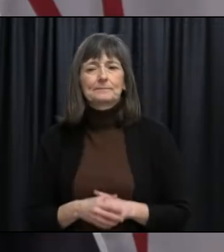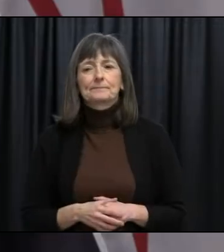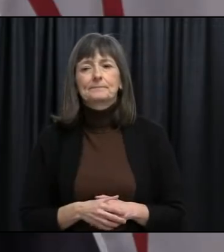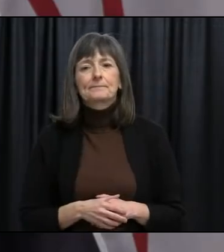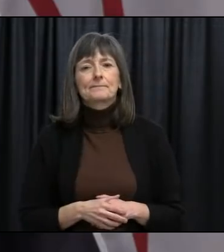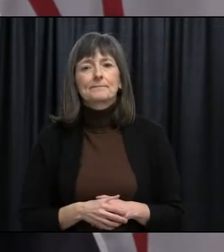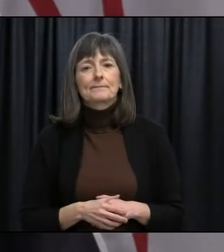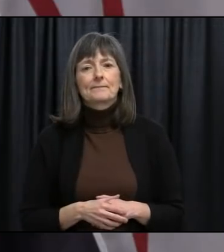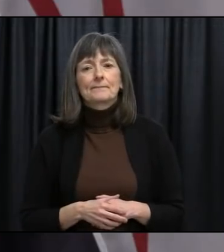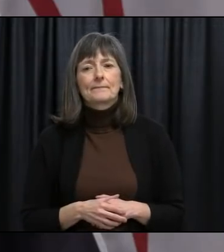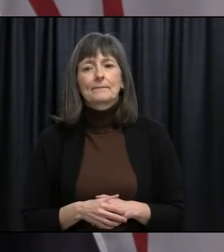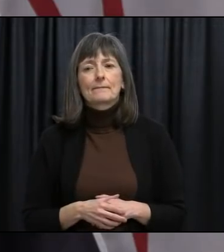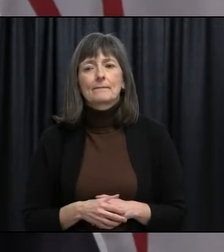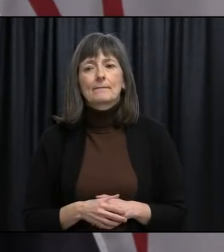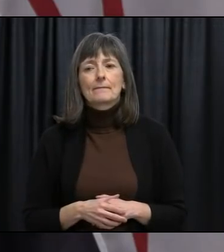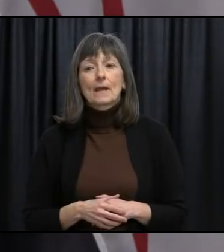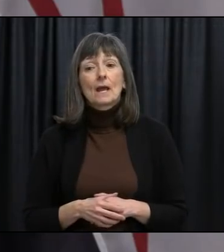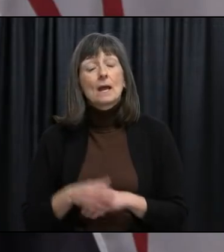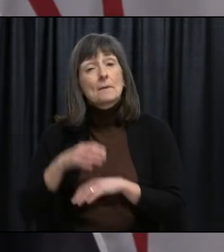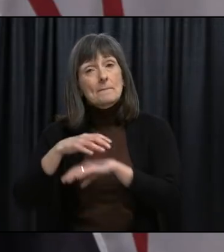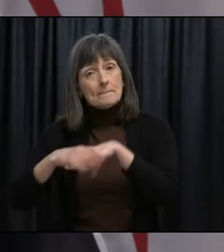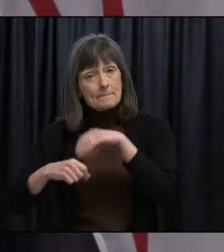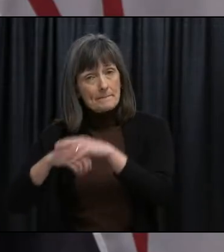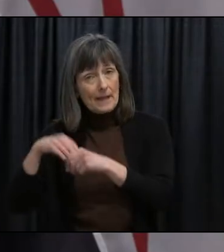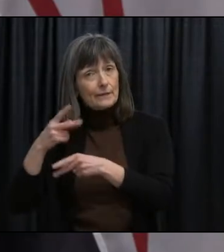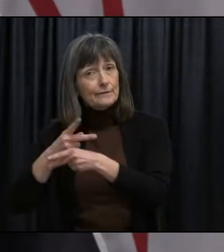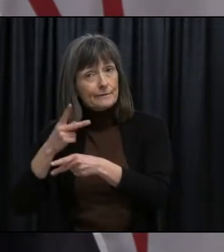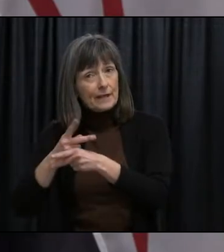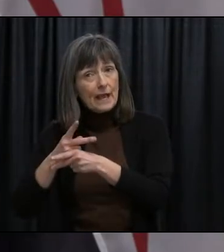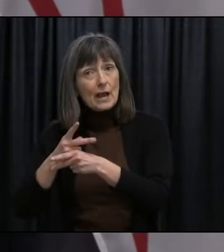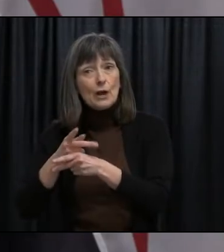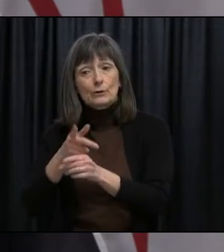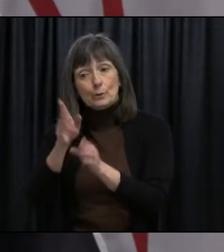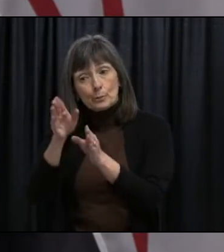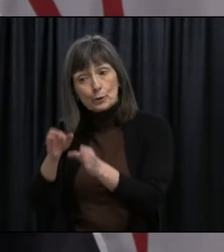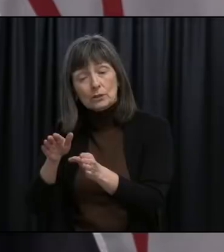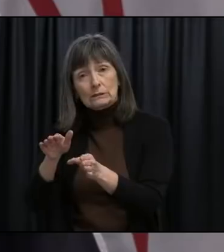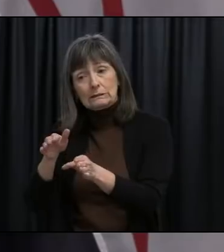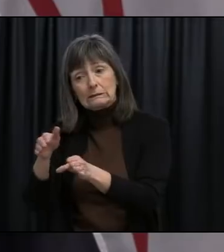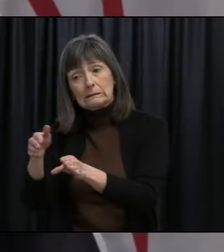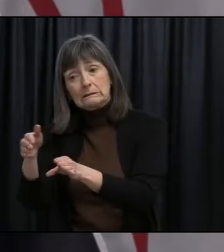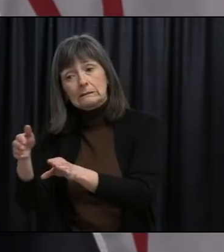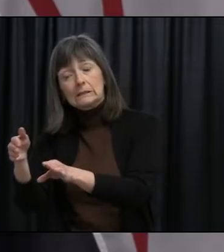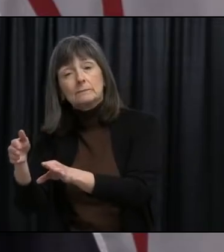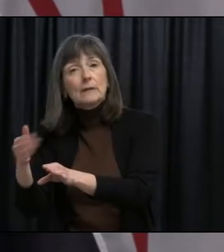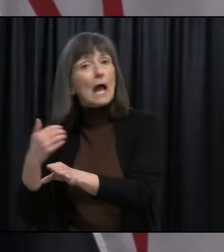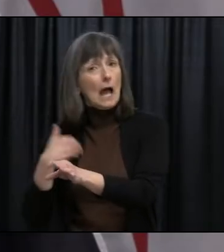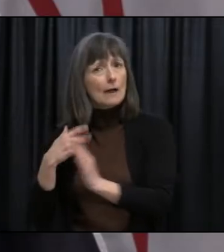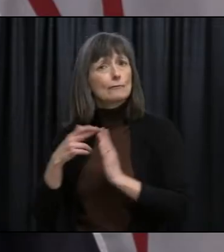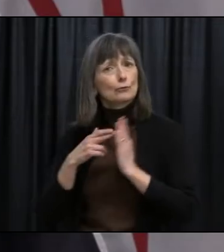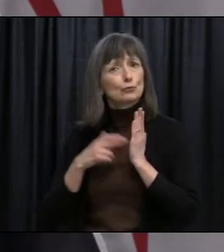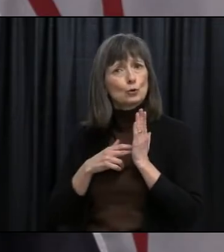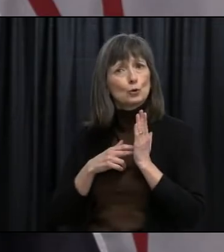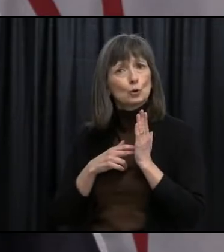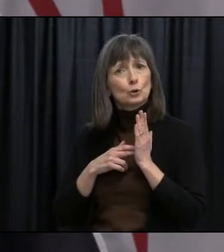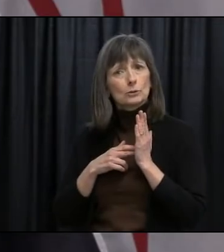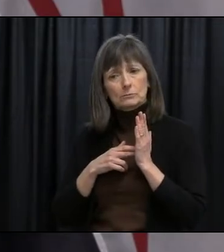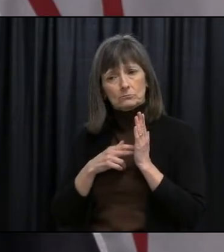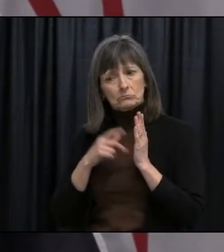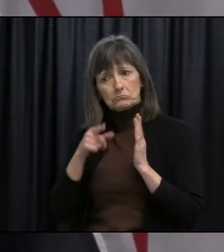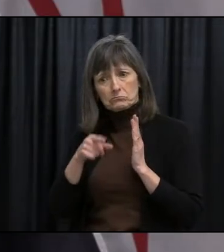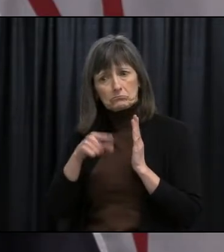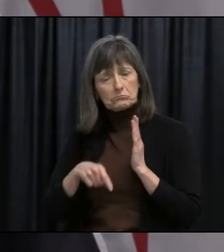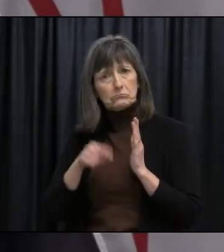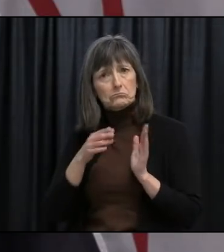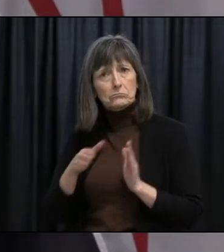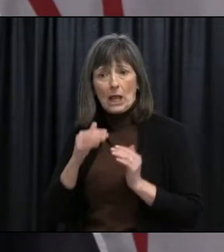guidelines in place for palliative care and how many people can visit, and that had been updated